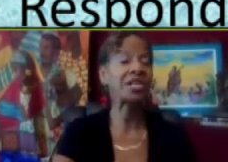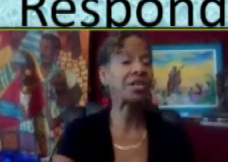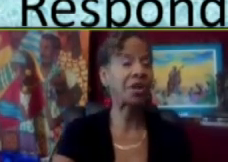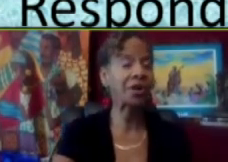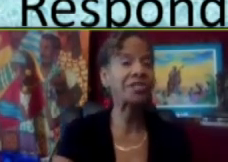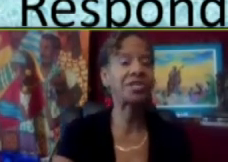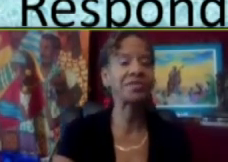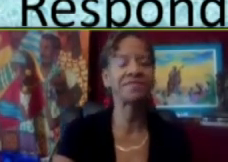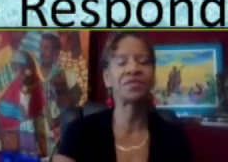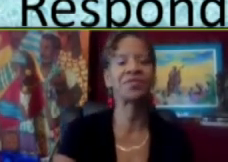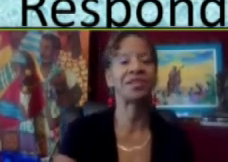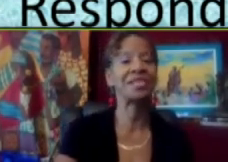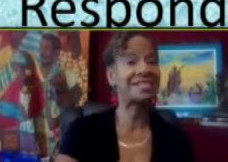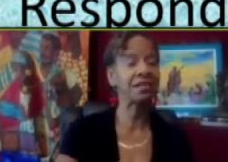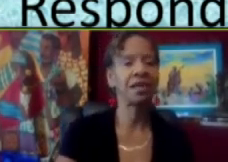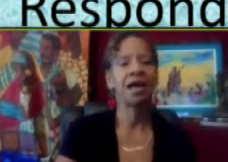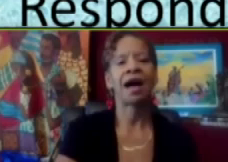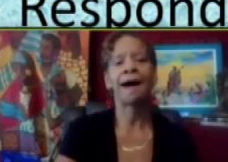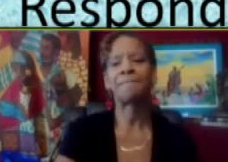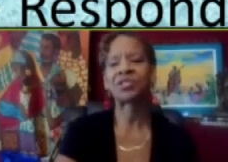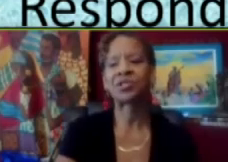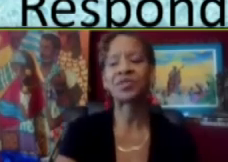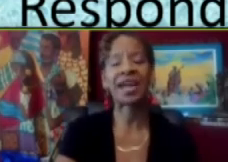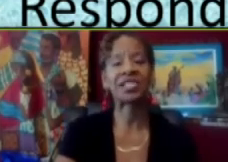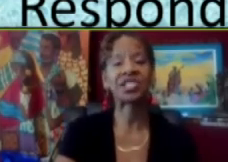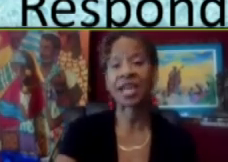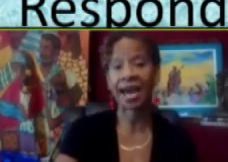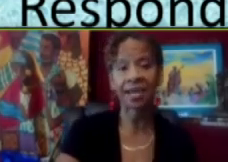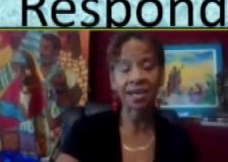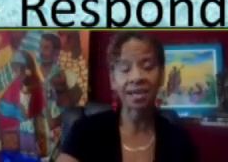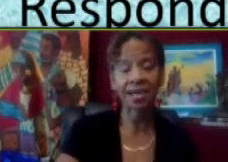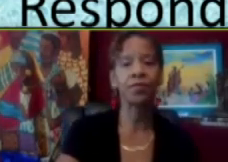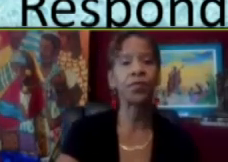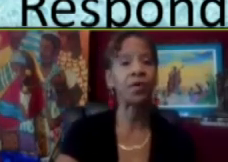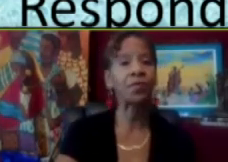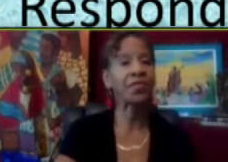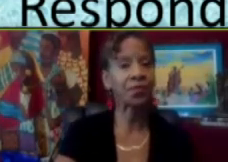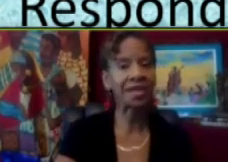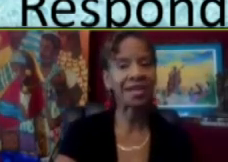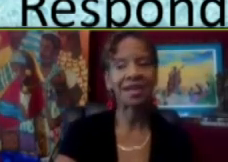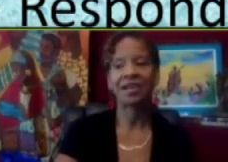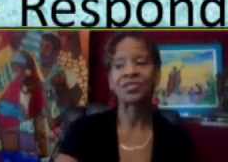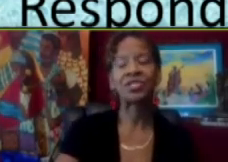want to encourage those of you that are listening that you can chat us through